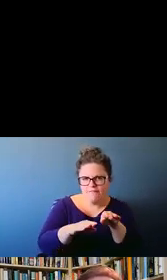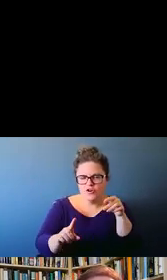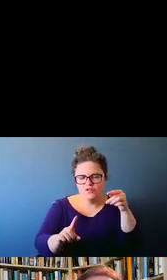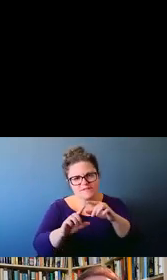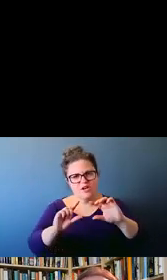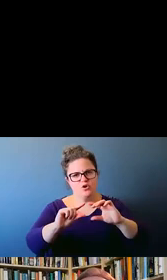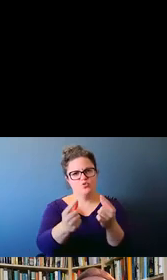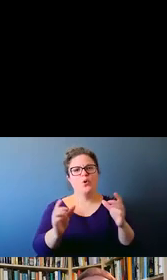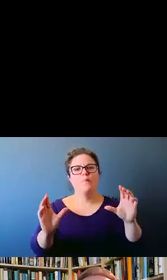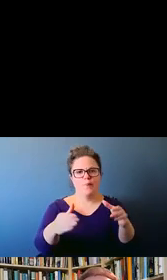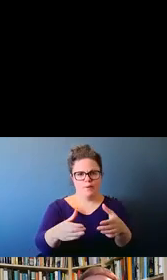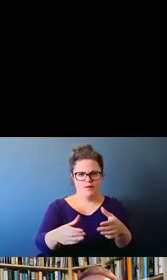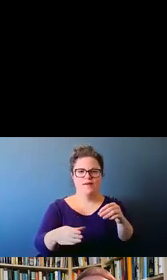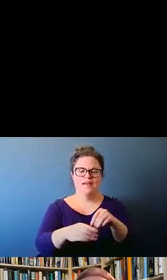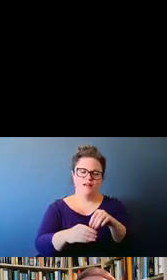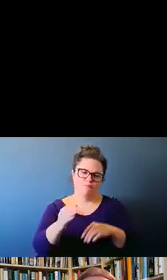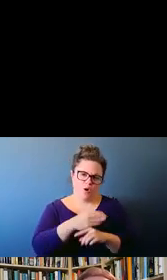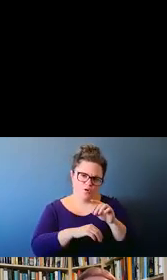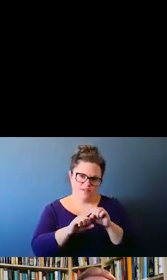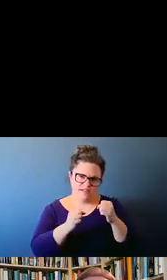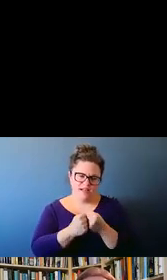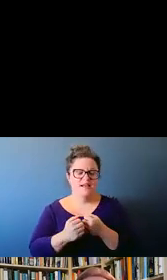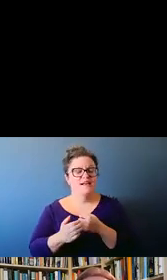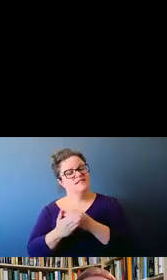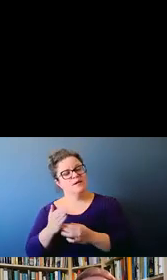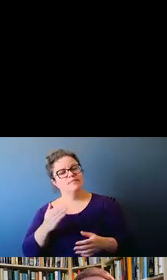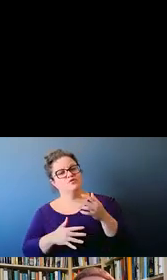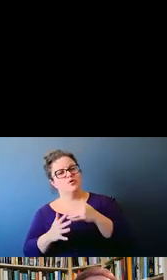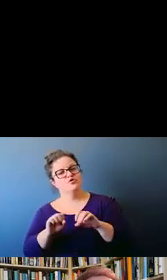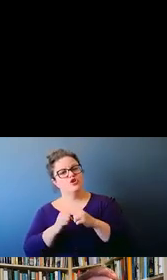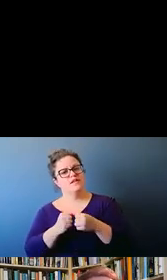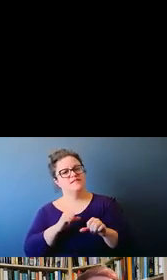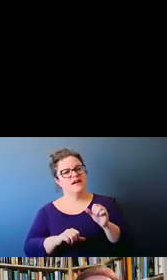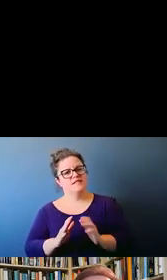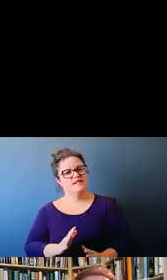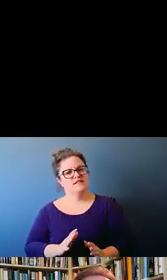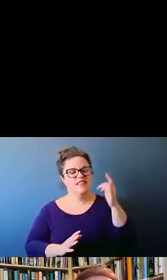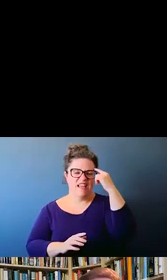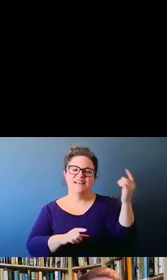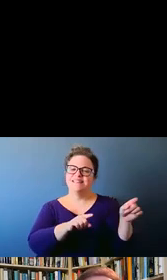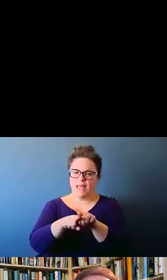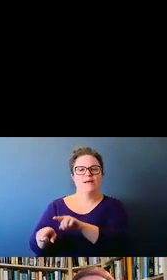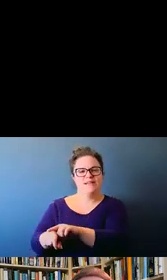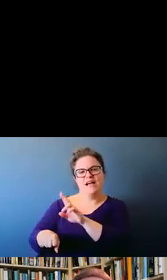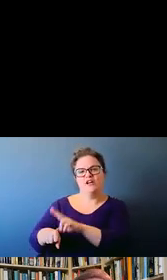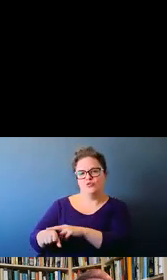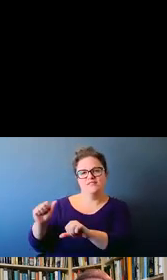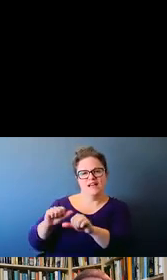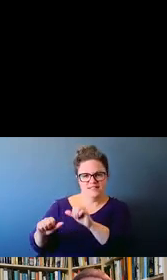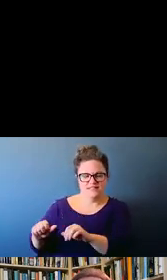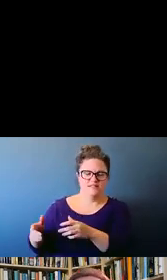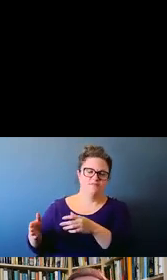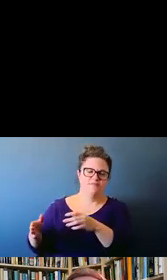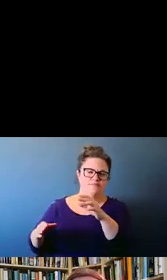modern society. Some social scientists still think of their methods as being very close to those of the natural sciences, like biology or chemistry